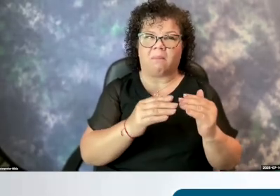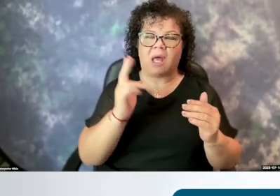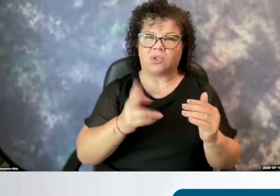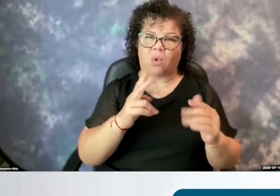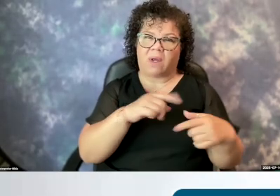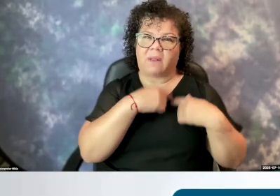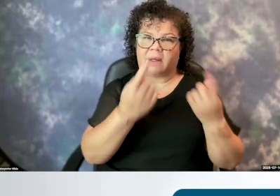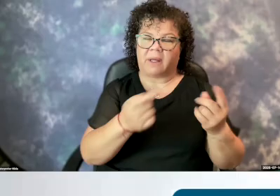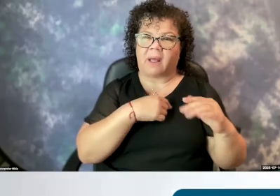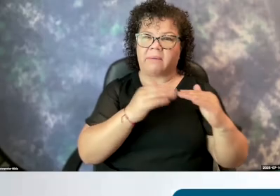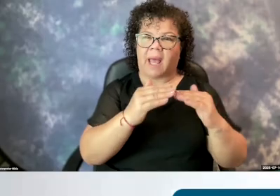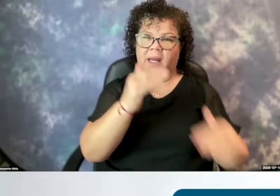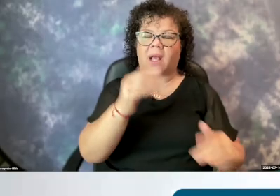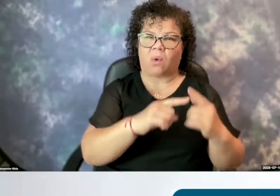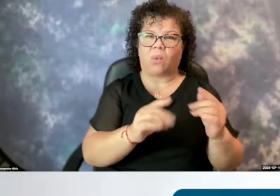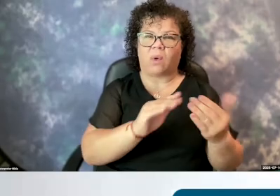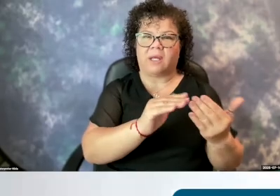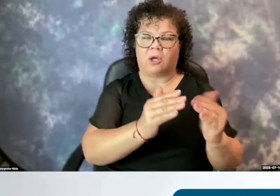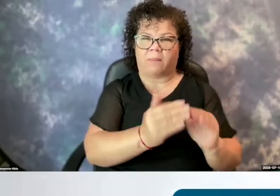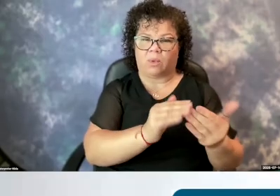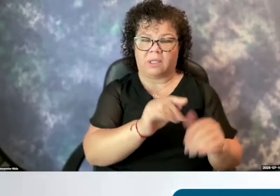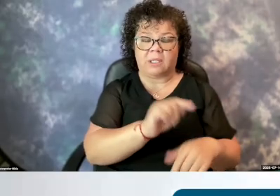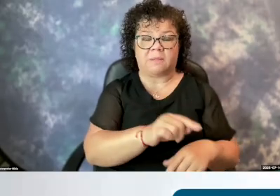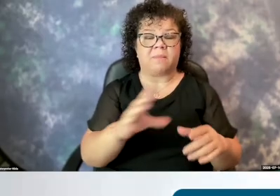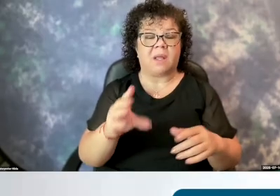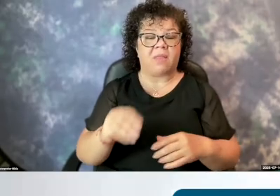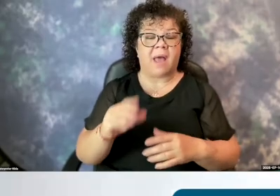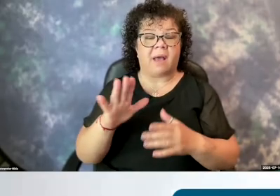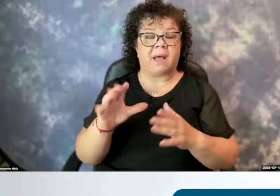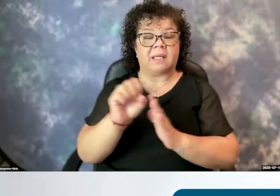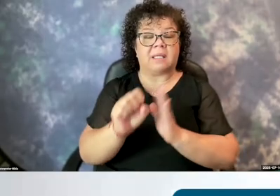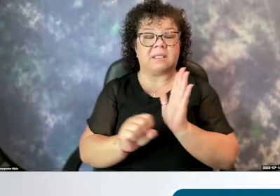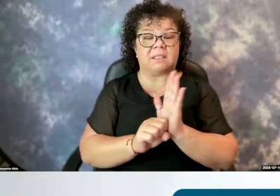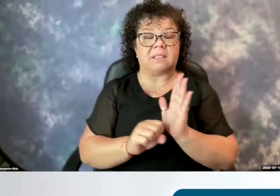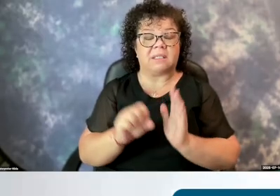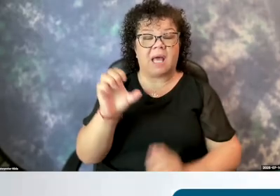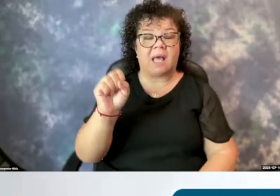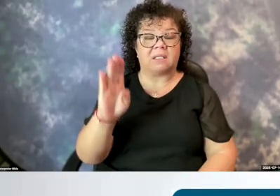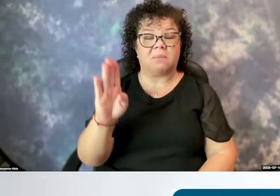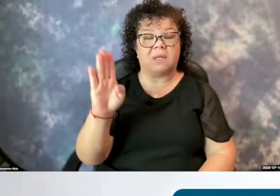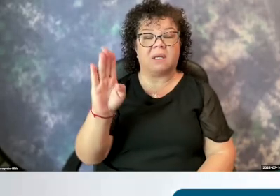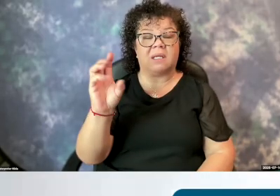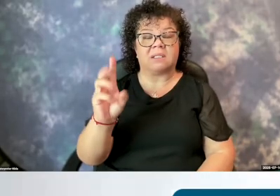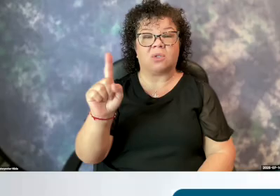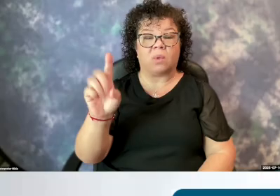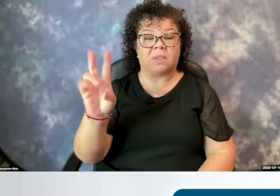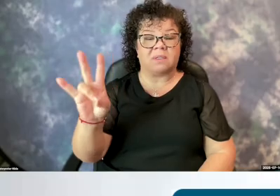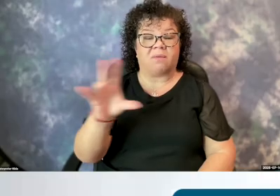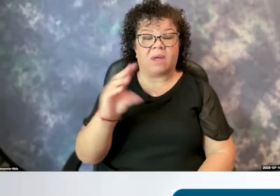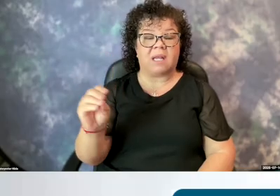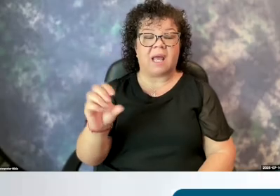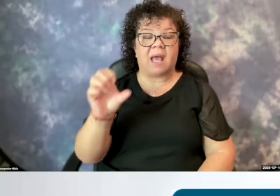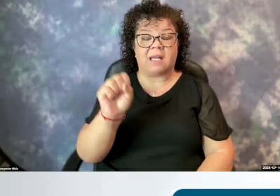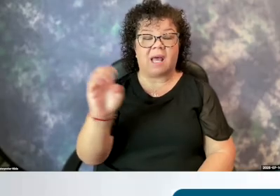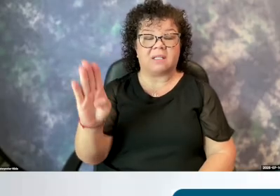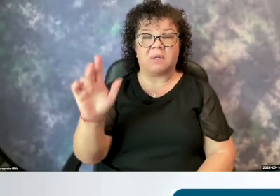are disproportionately felt by some communities due to historical inequities. State-level directives, including Assembly